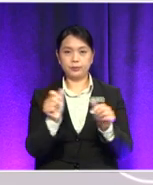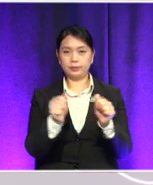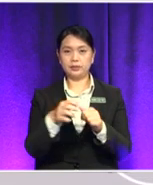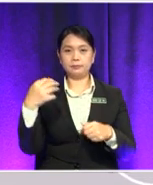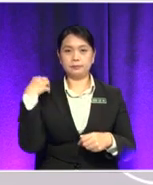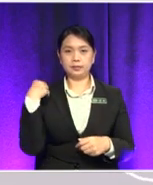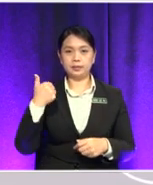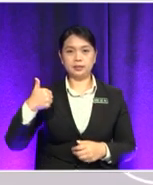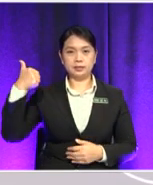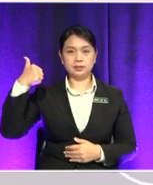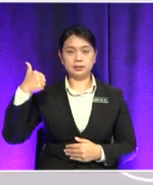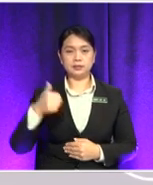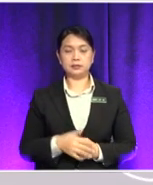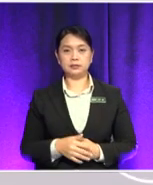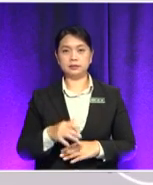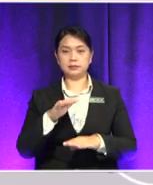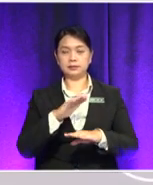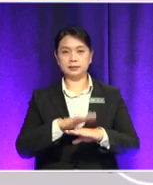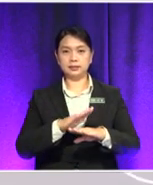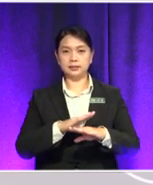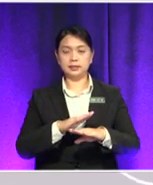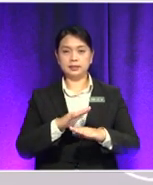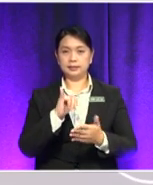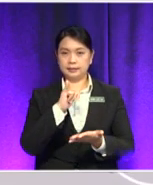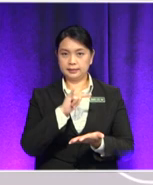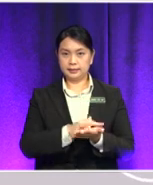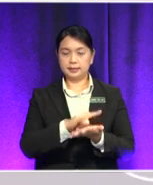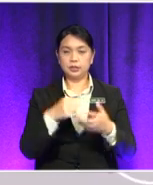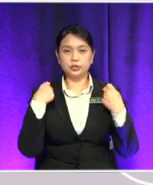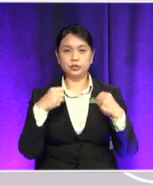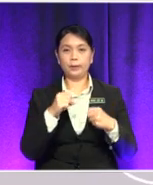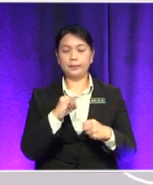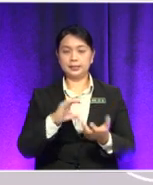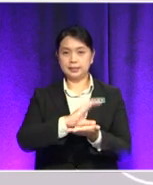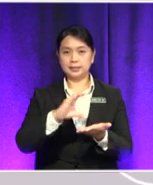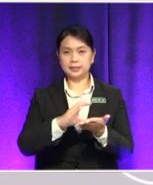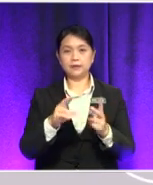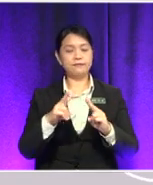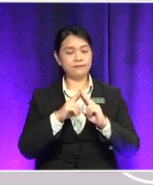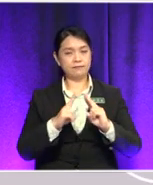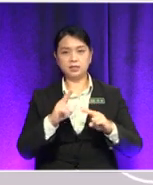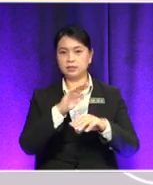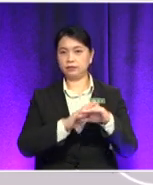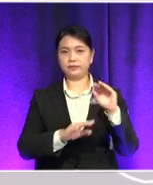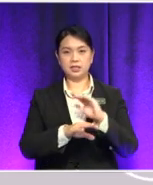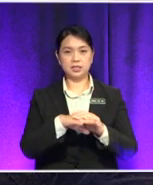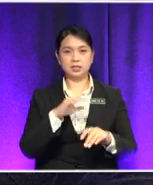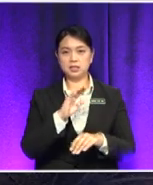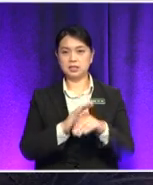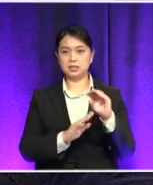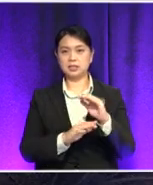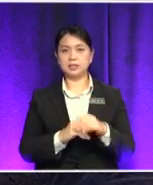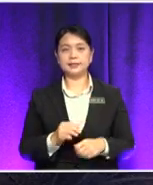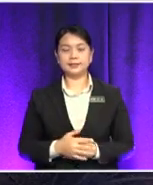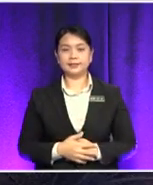that a shopping center would be very convenient for everyone. Okay, good job. Okay,